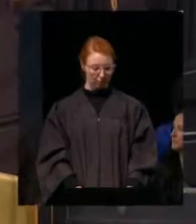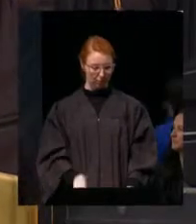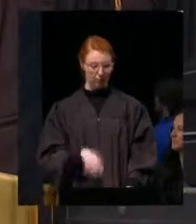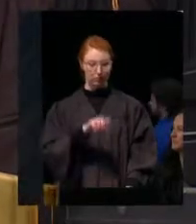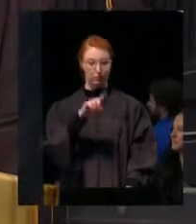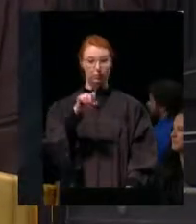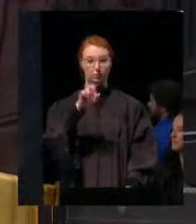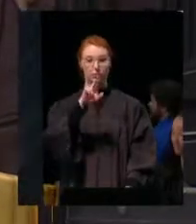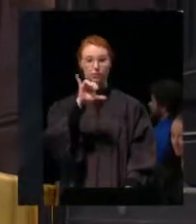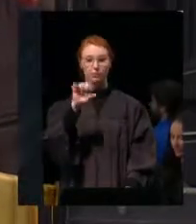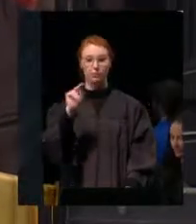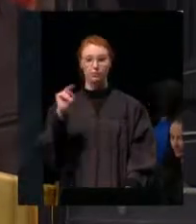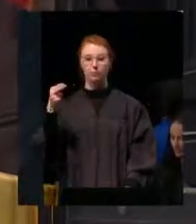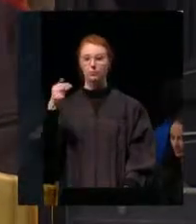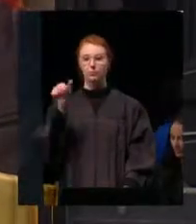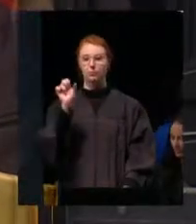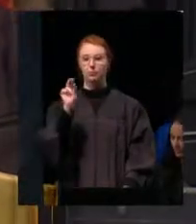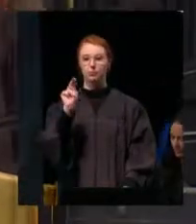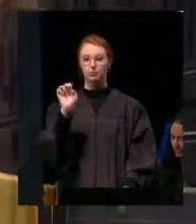Zarin Hansen.